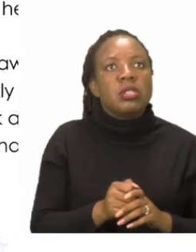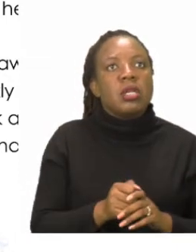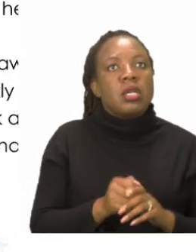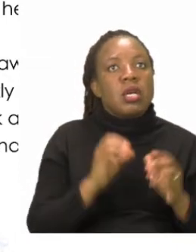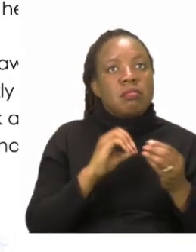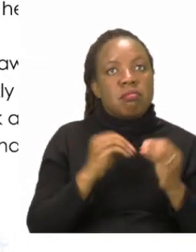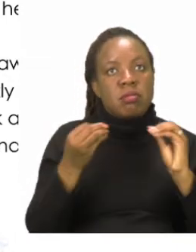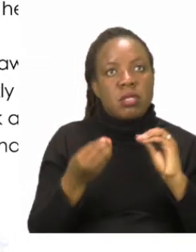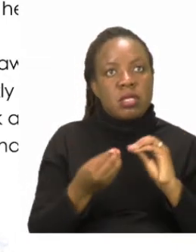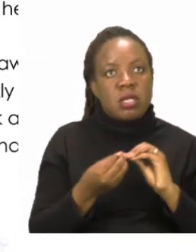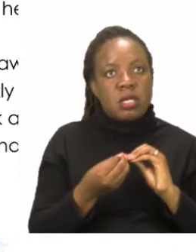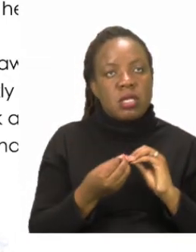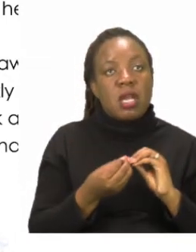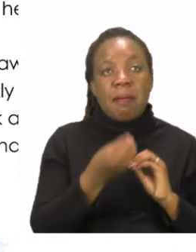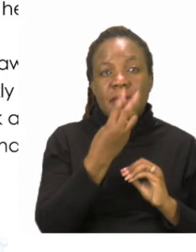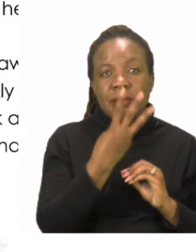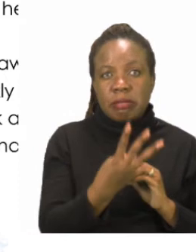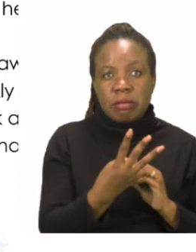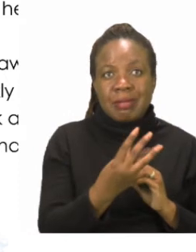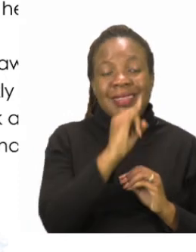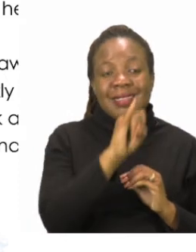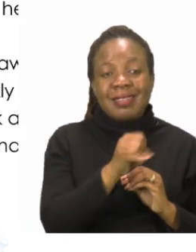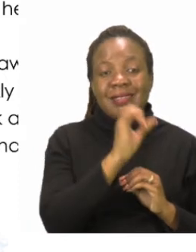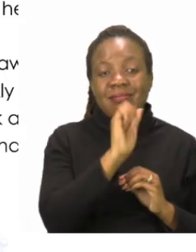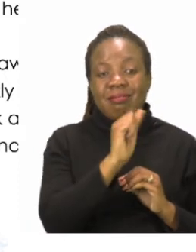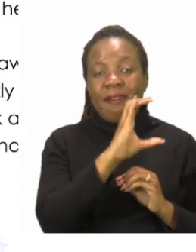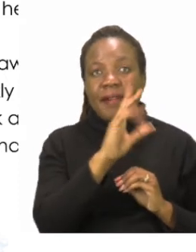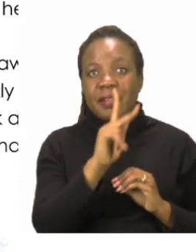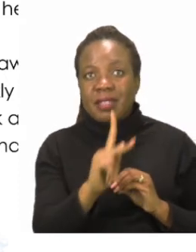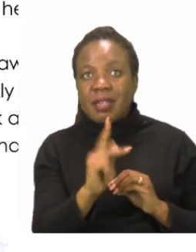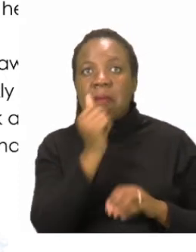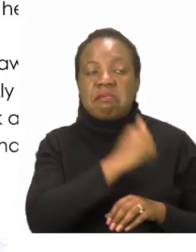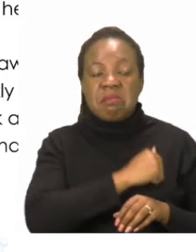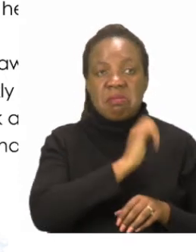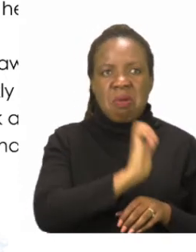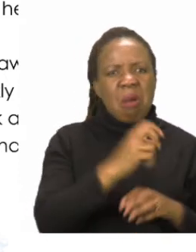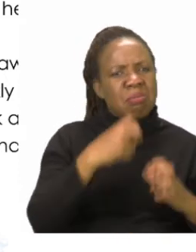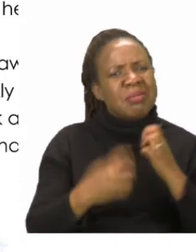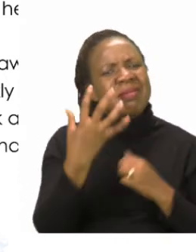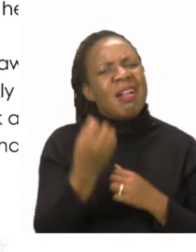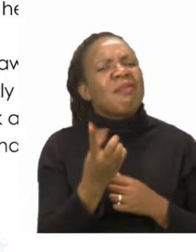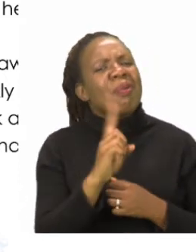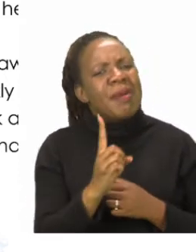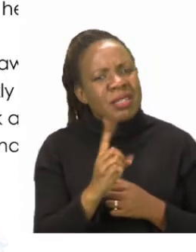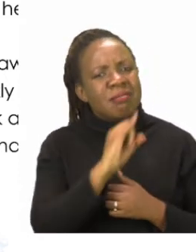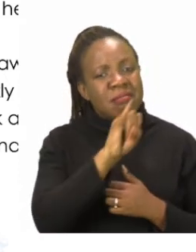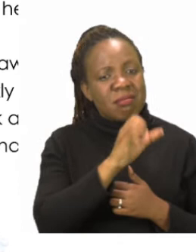had? What problem did Jack and his mom had? Question